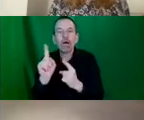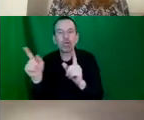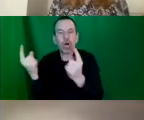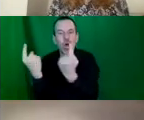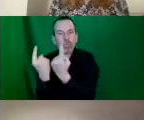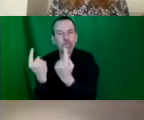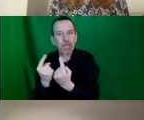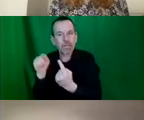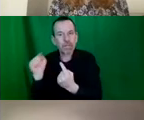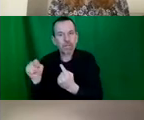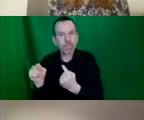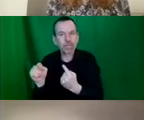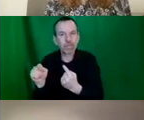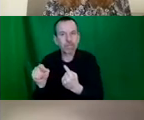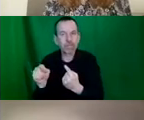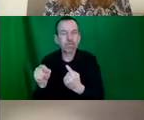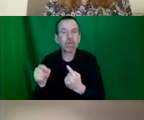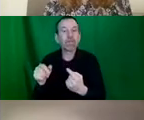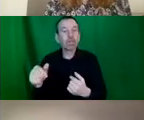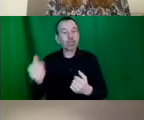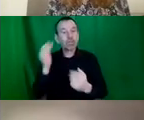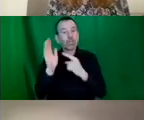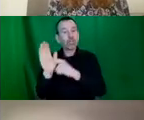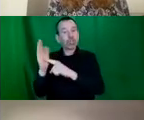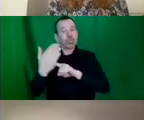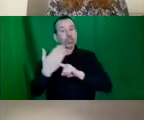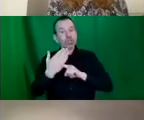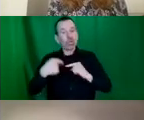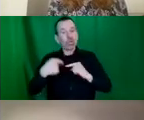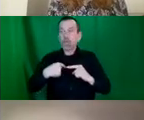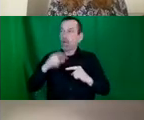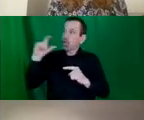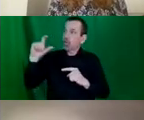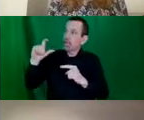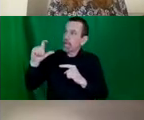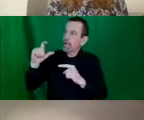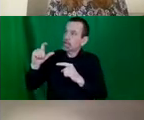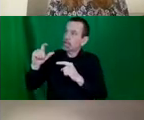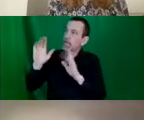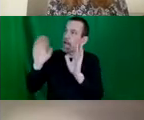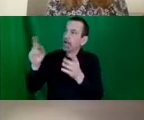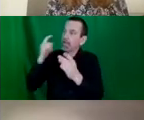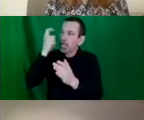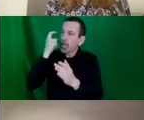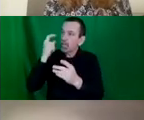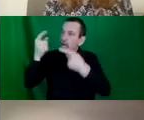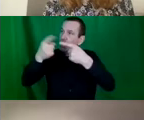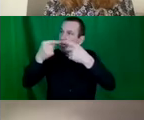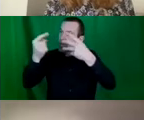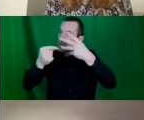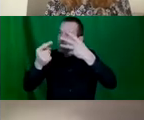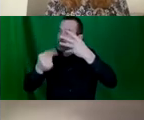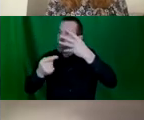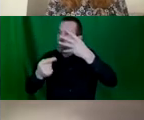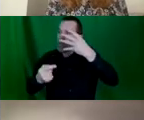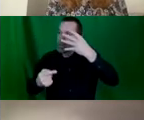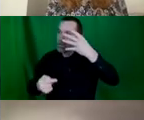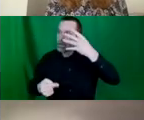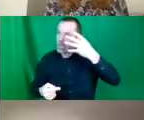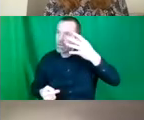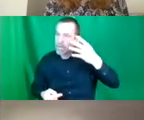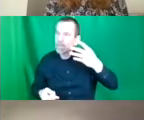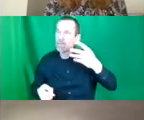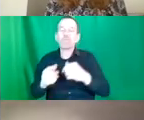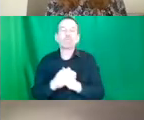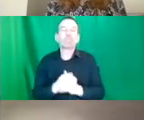wonderful insight into what the curatorial team have to consider and how they look for gaps and look to fill gaps in their collection when acquiring